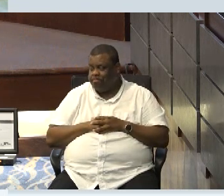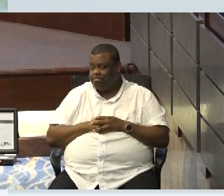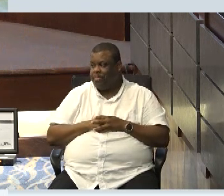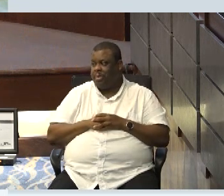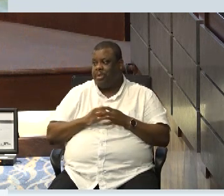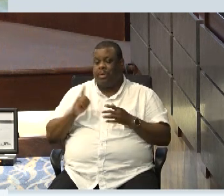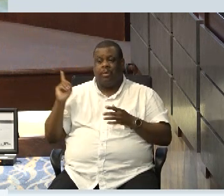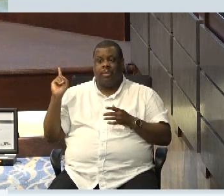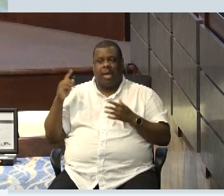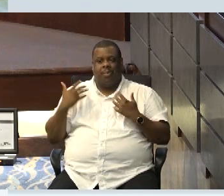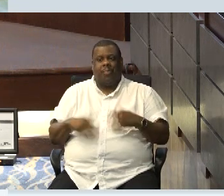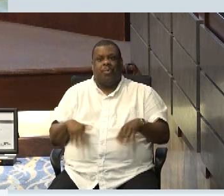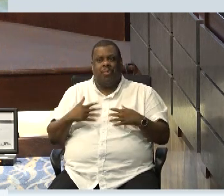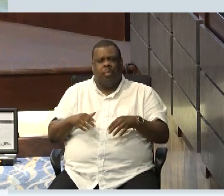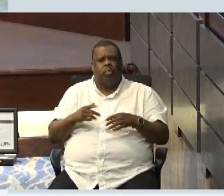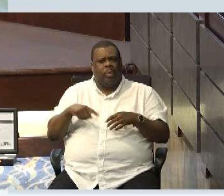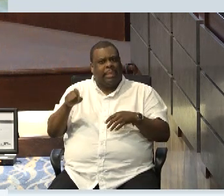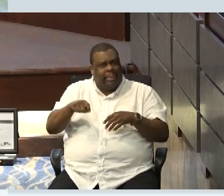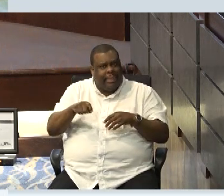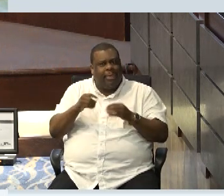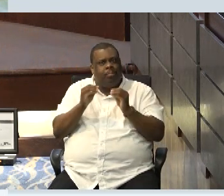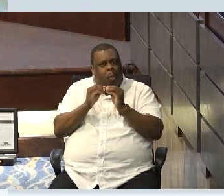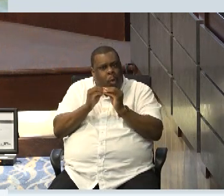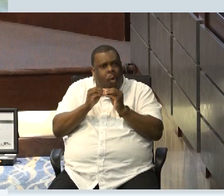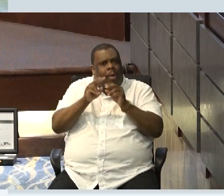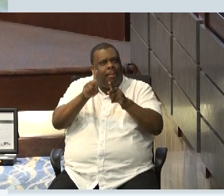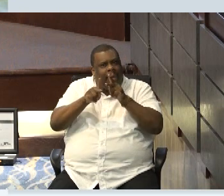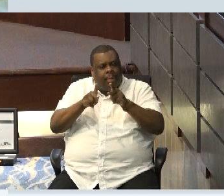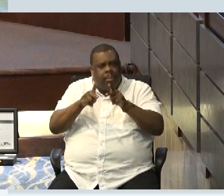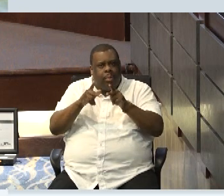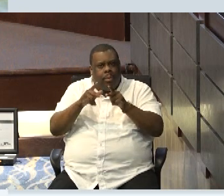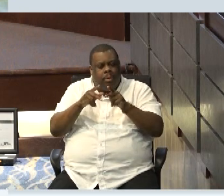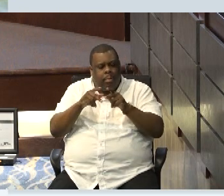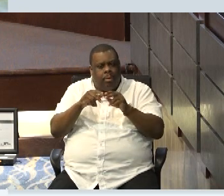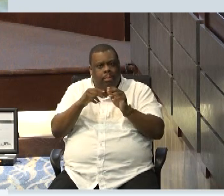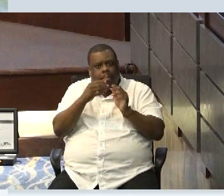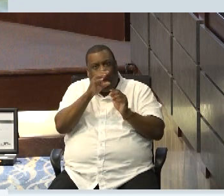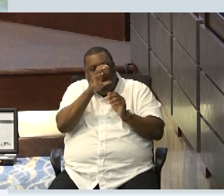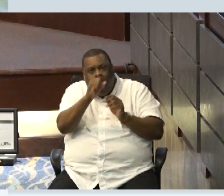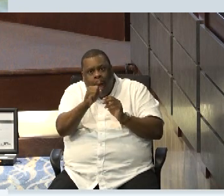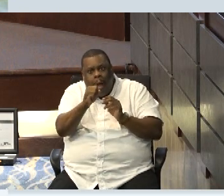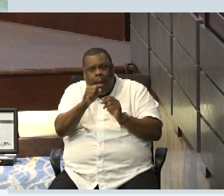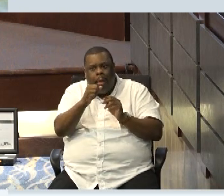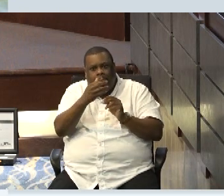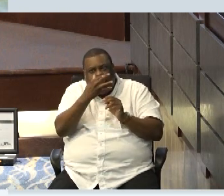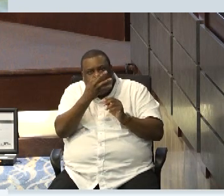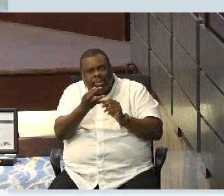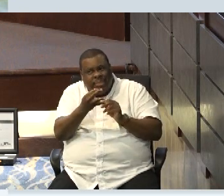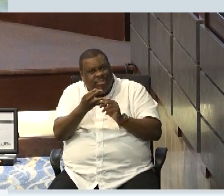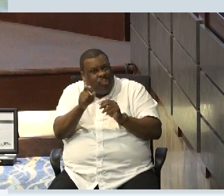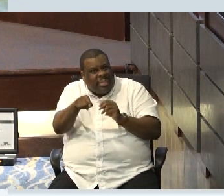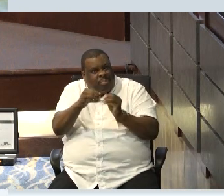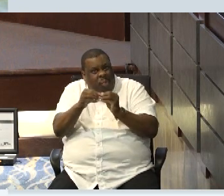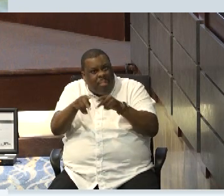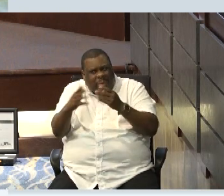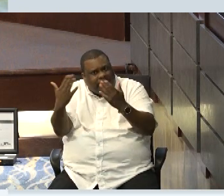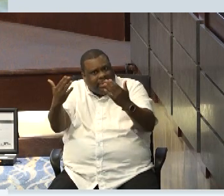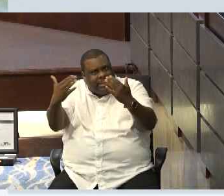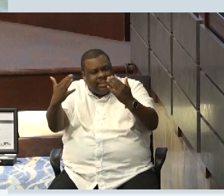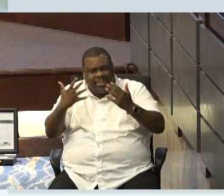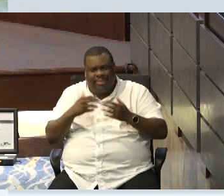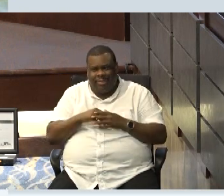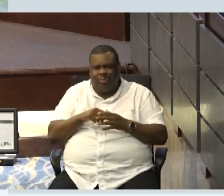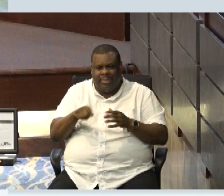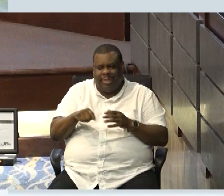we really need the buzz to help propel us into the conversations that we are not familiar with, the teams that we are not yet familiar with. So we knew